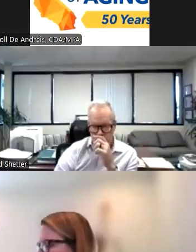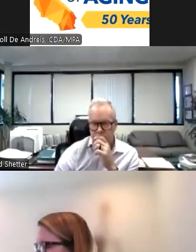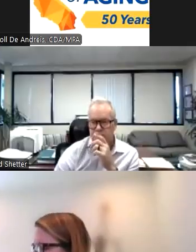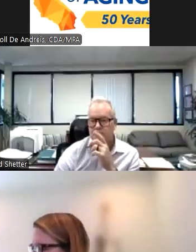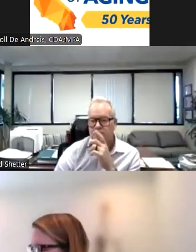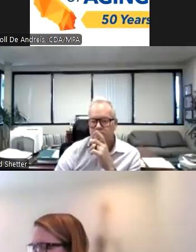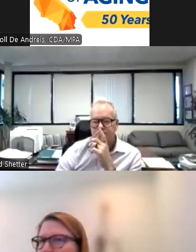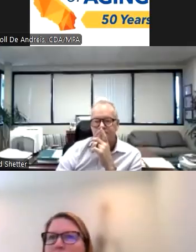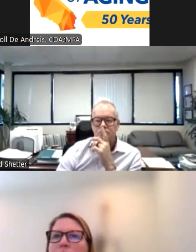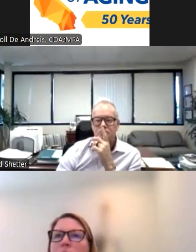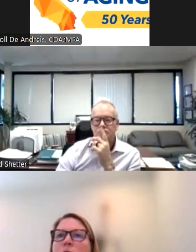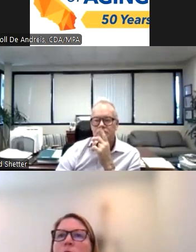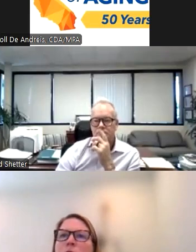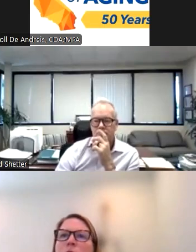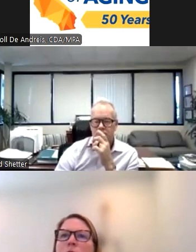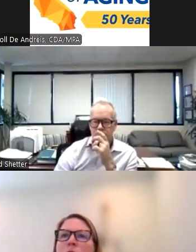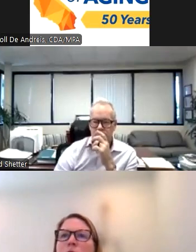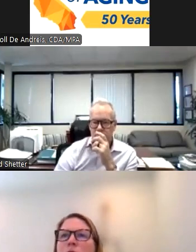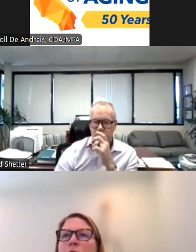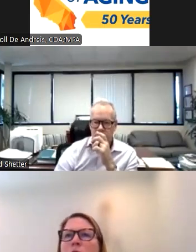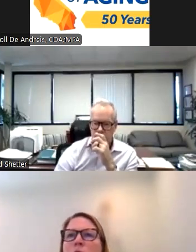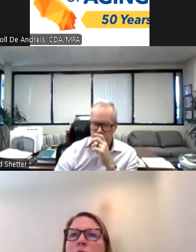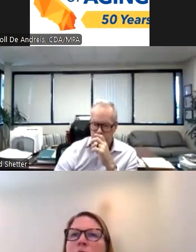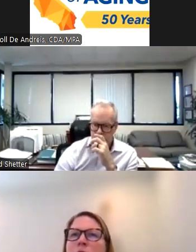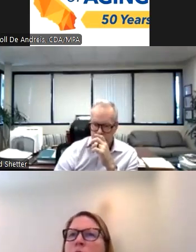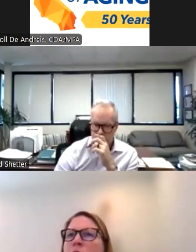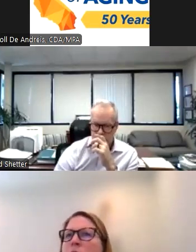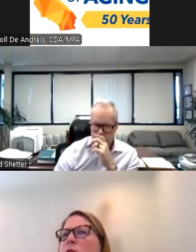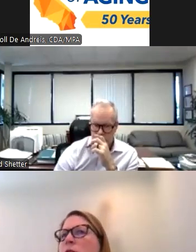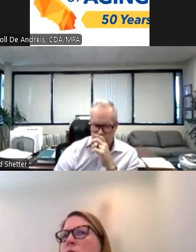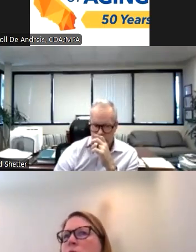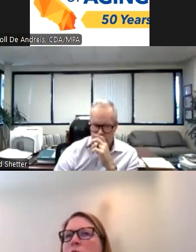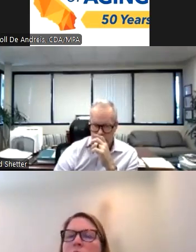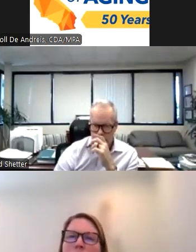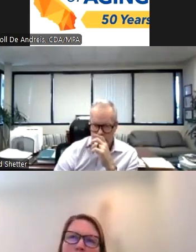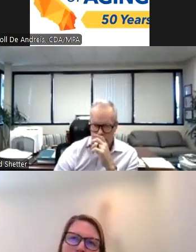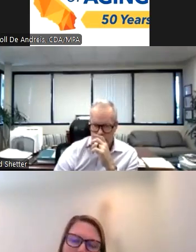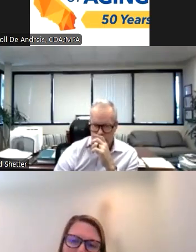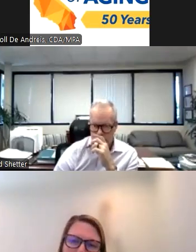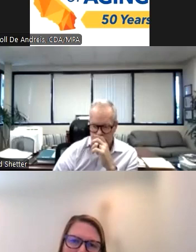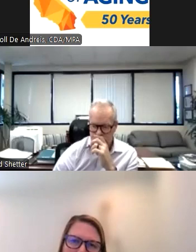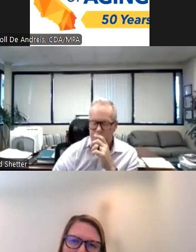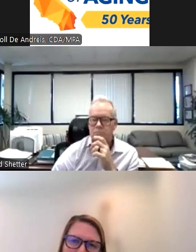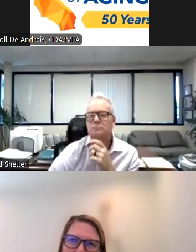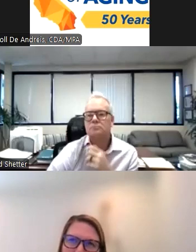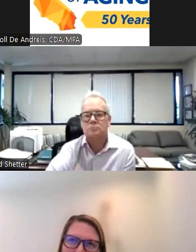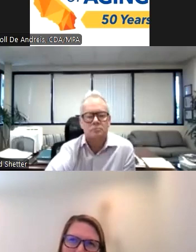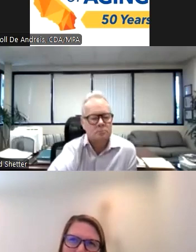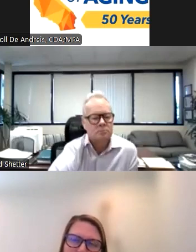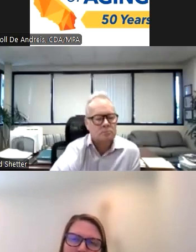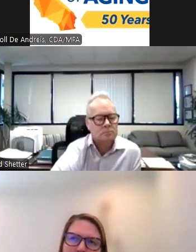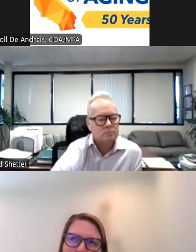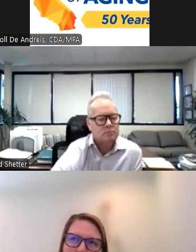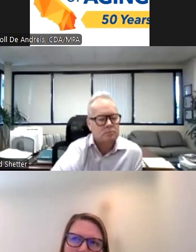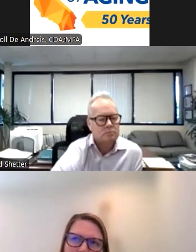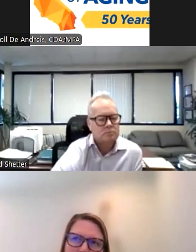Go ahead, Barbara. This is a question for Mark. Is there a place in the state where